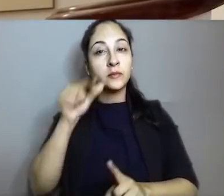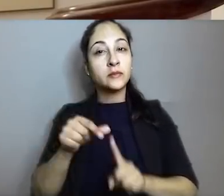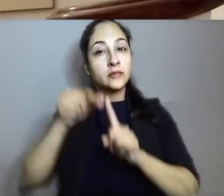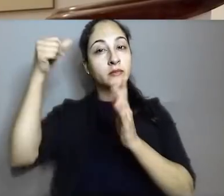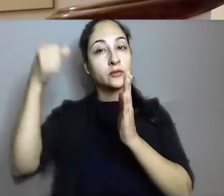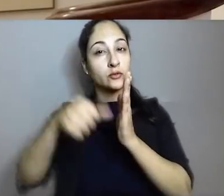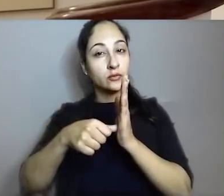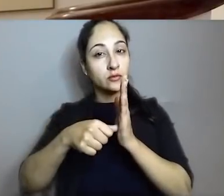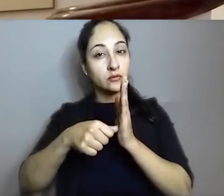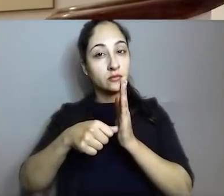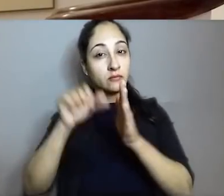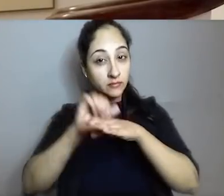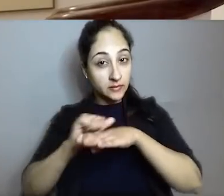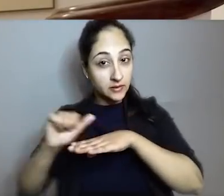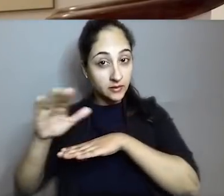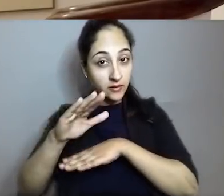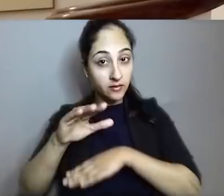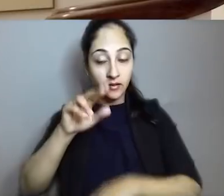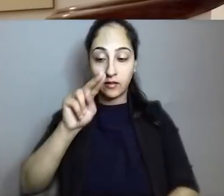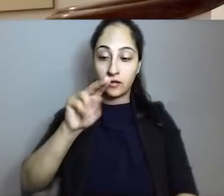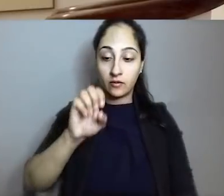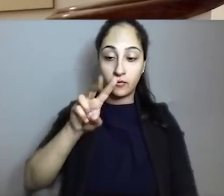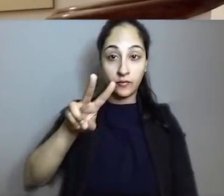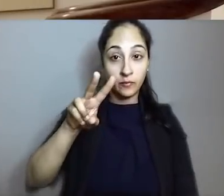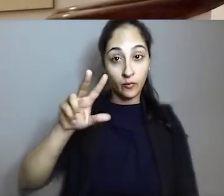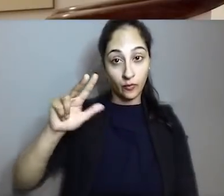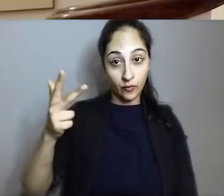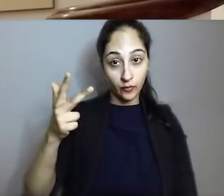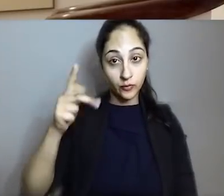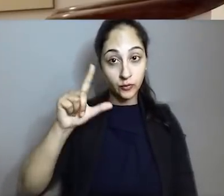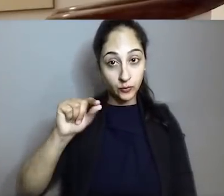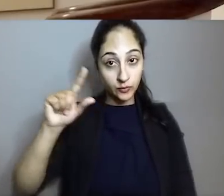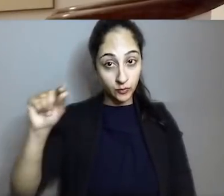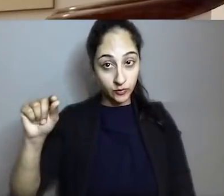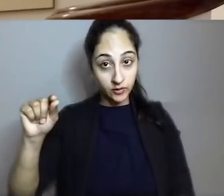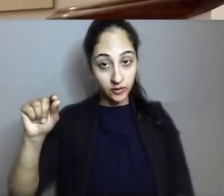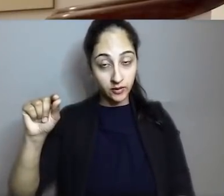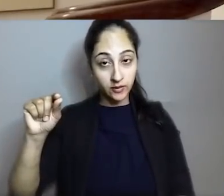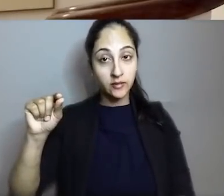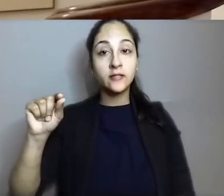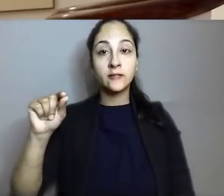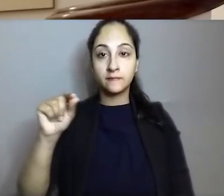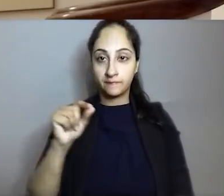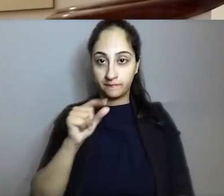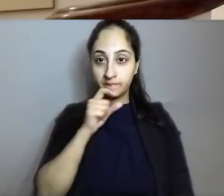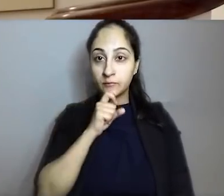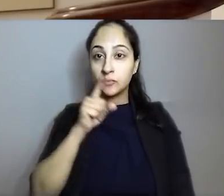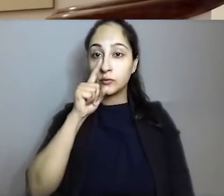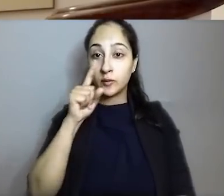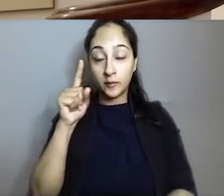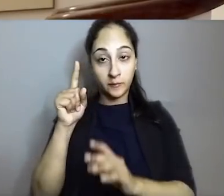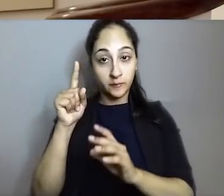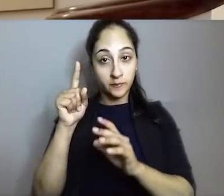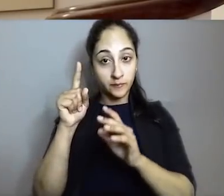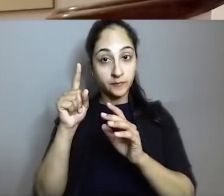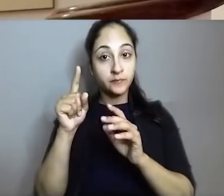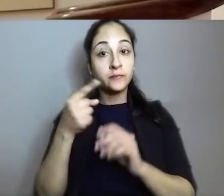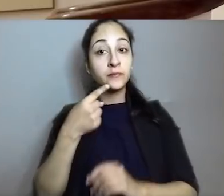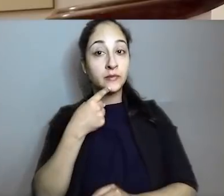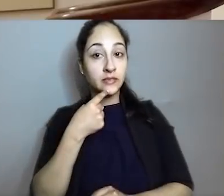his talika to the Worldwide Jamaat on November 3rd, 2020, Maulana Hazri Imam reminded